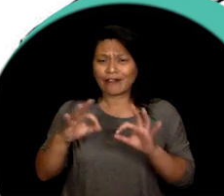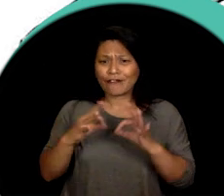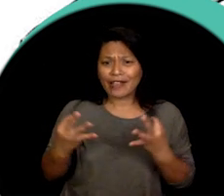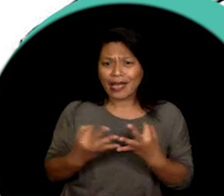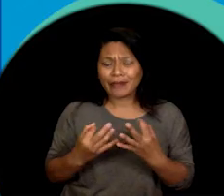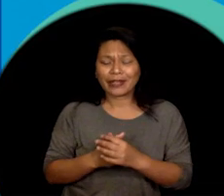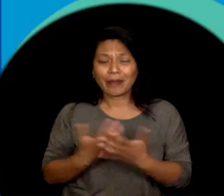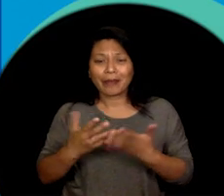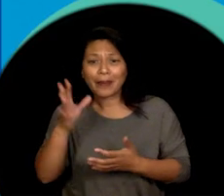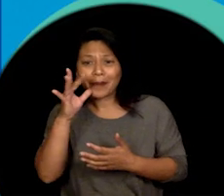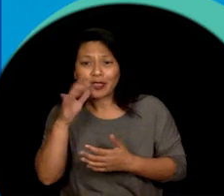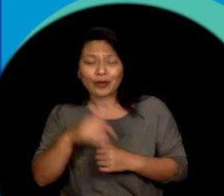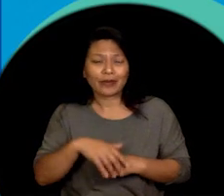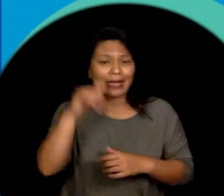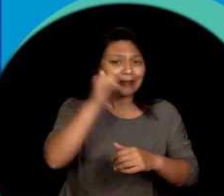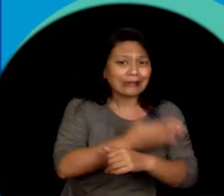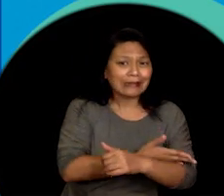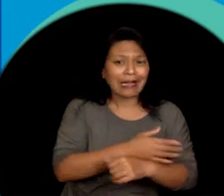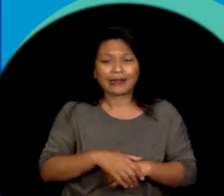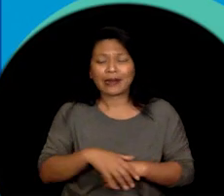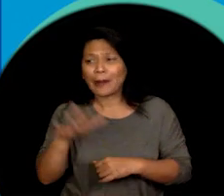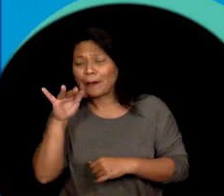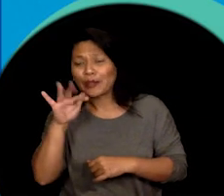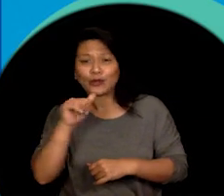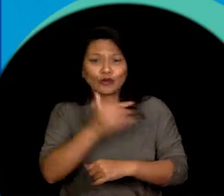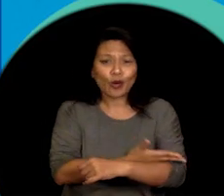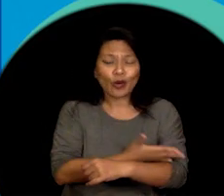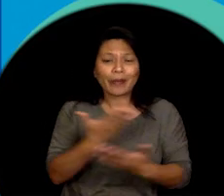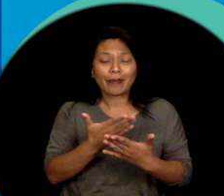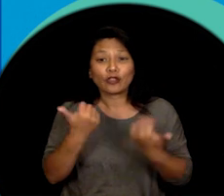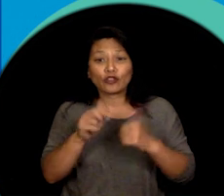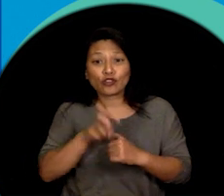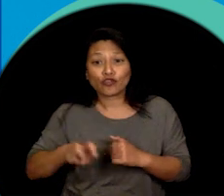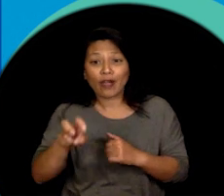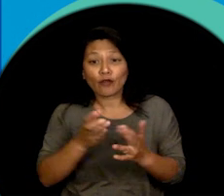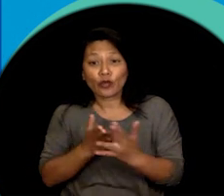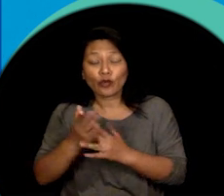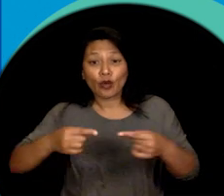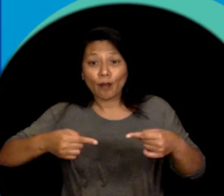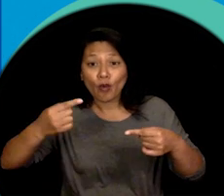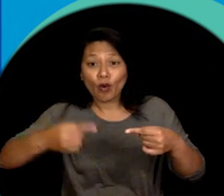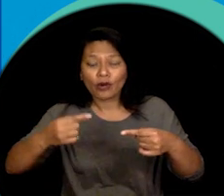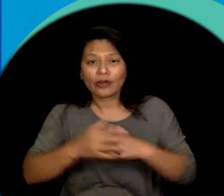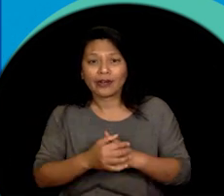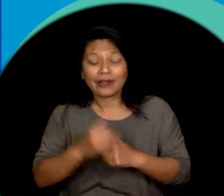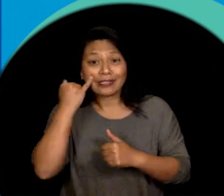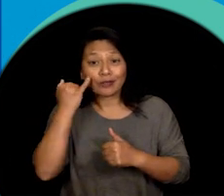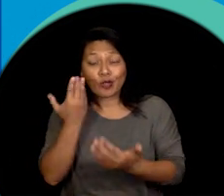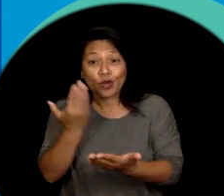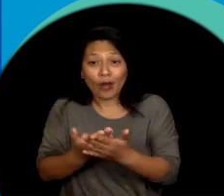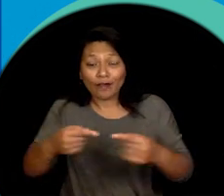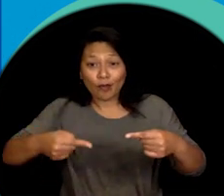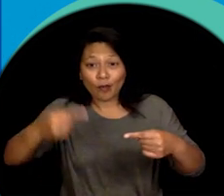a family or a mother and a son, a mother and a daughter who tried to get into the U.S. and got to the border and